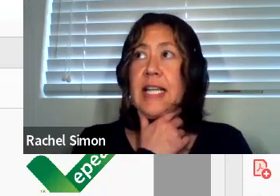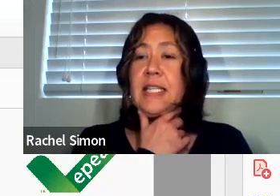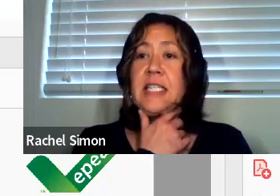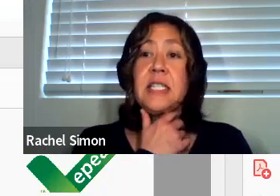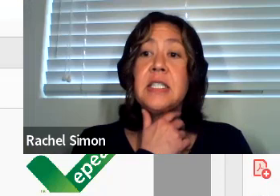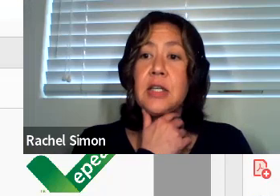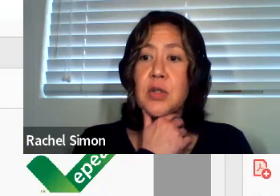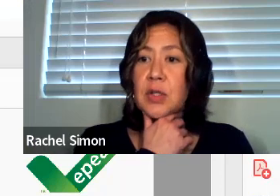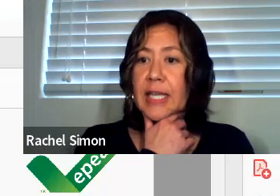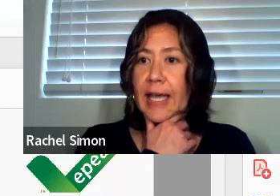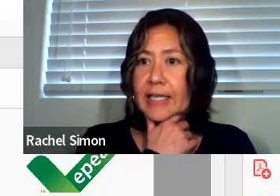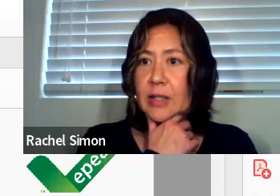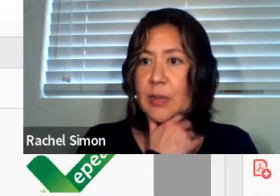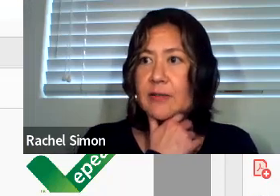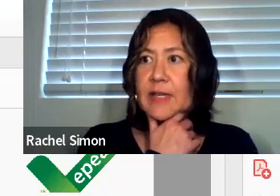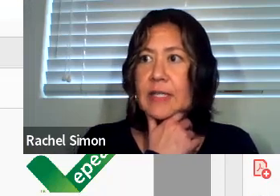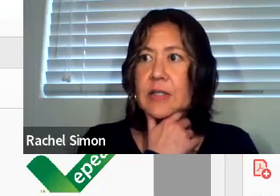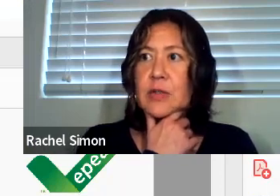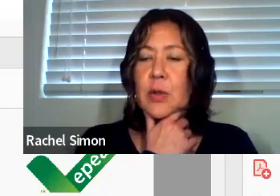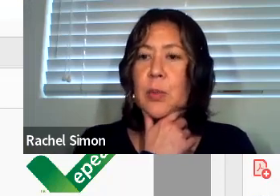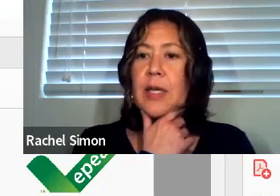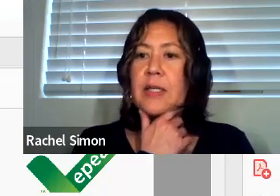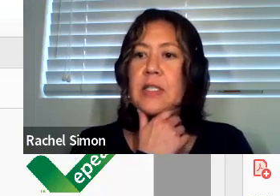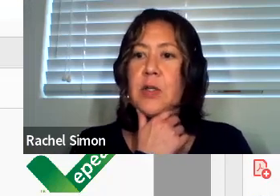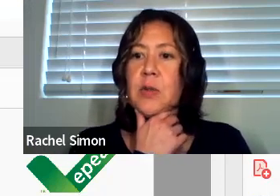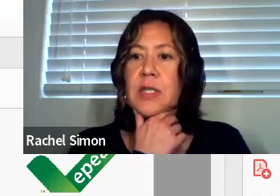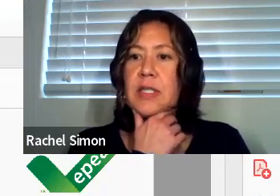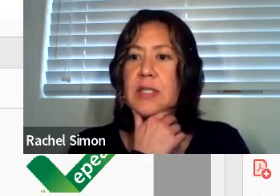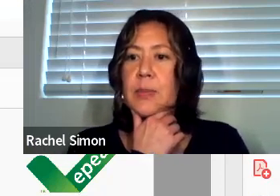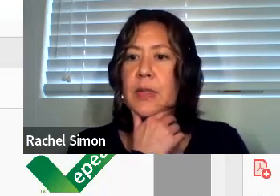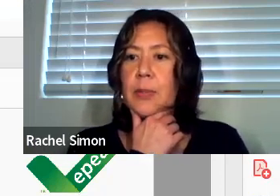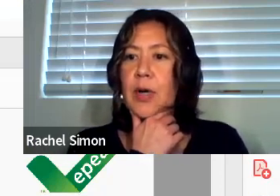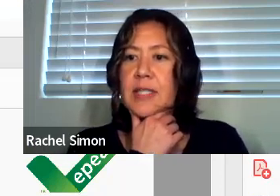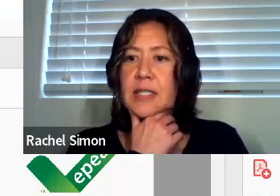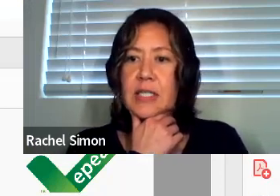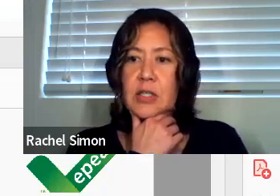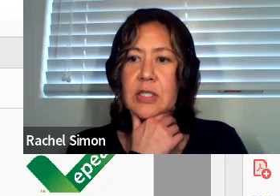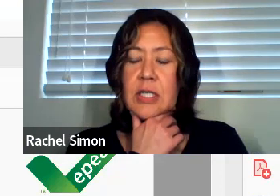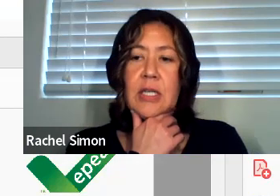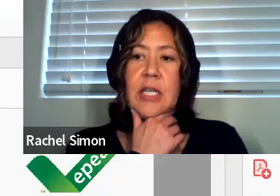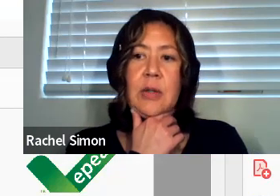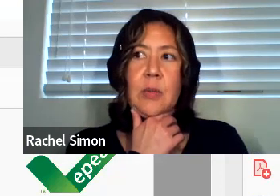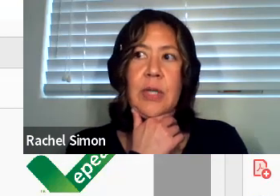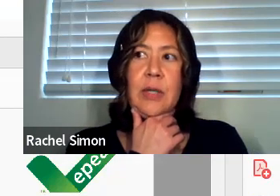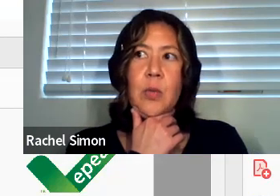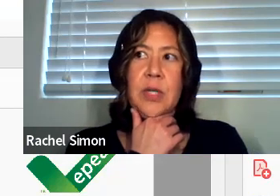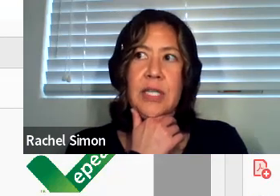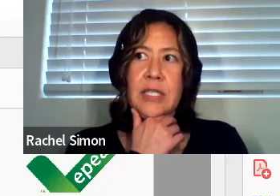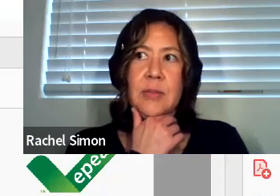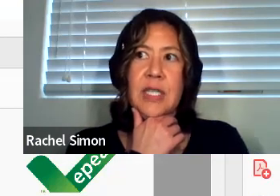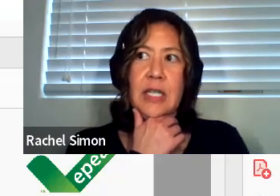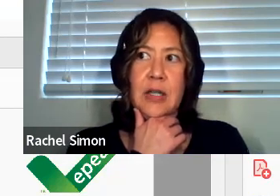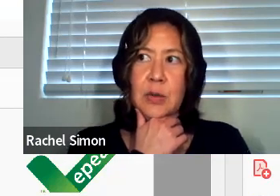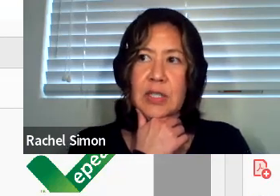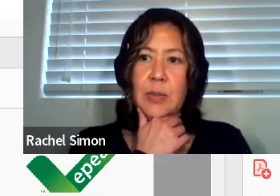it dictates that it's intentionally added PFAS. So because it's used as a process agent, it